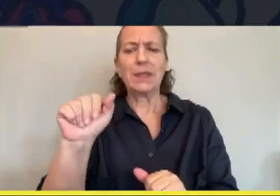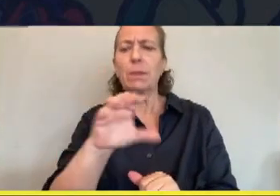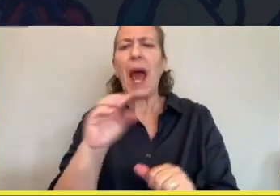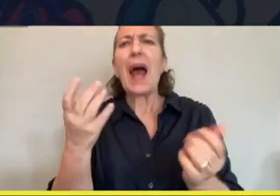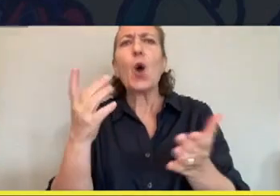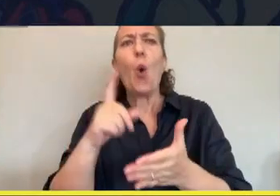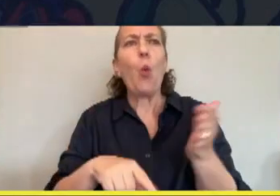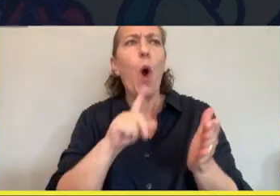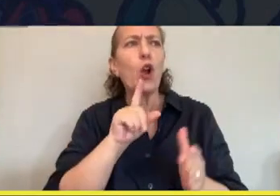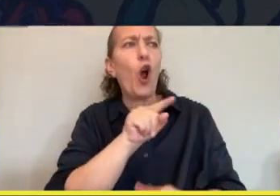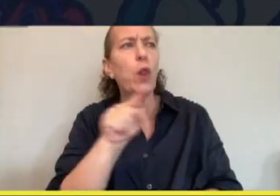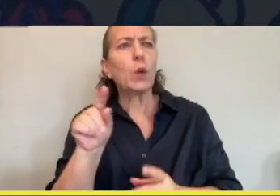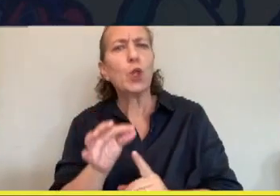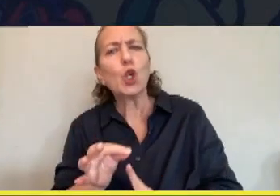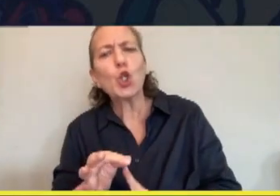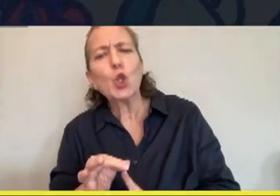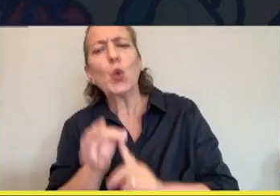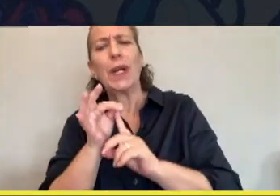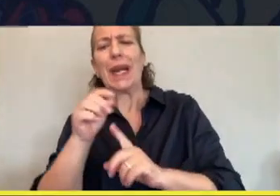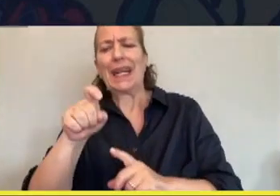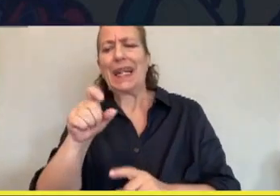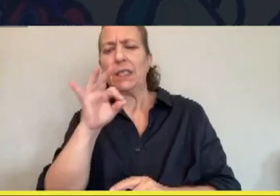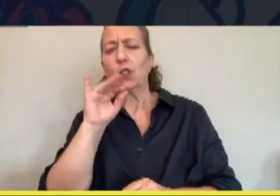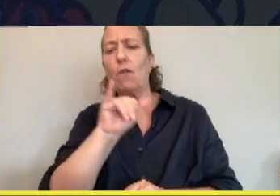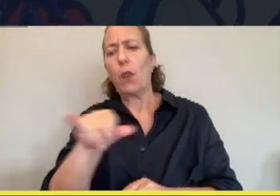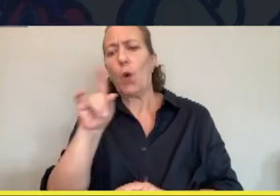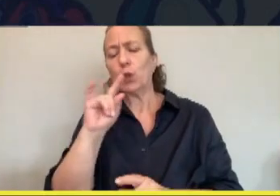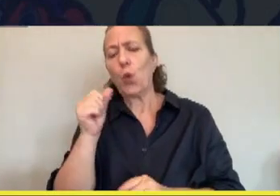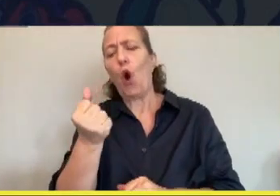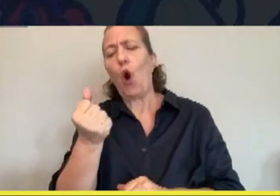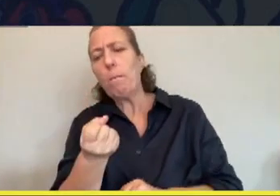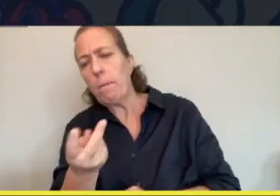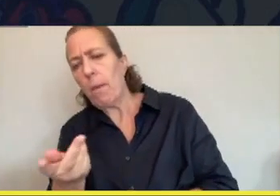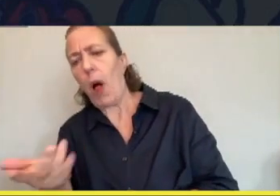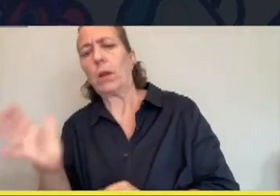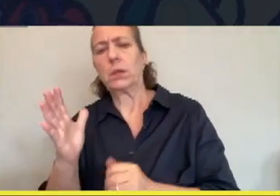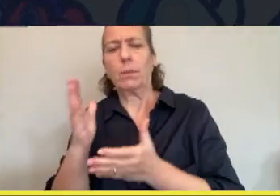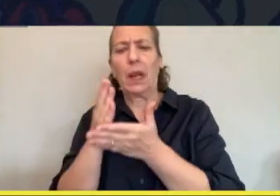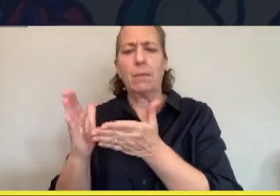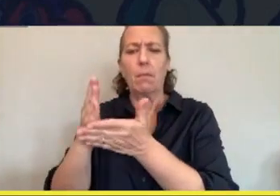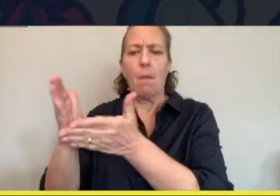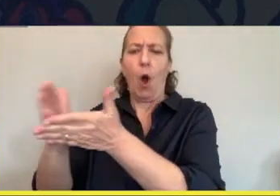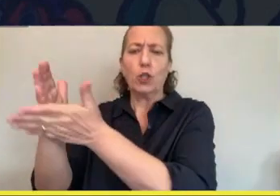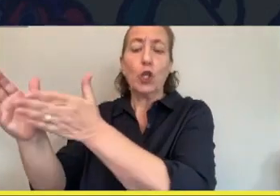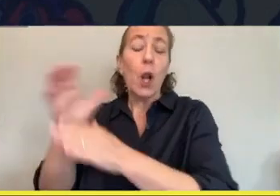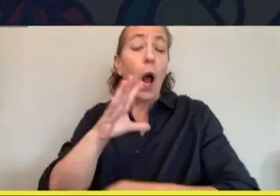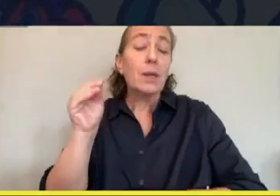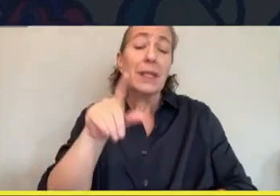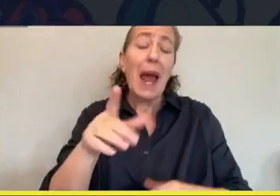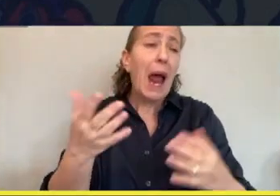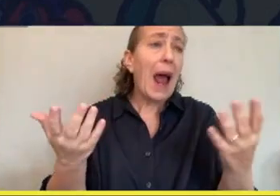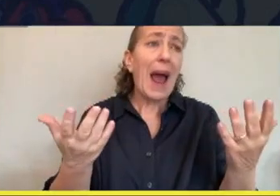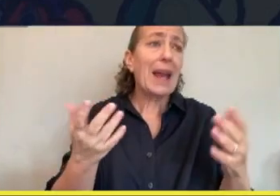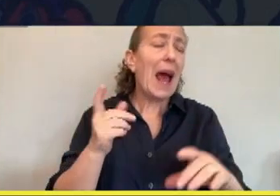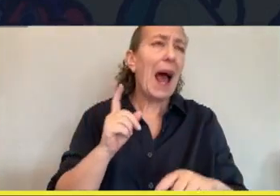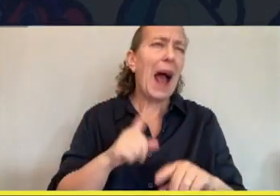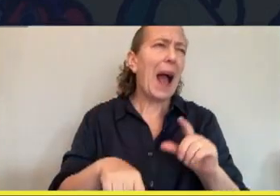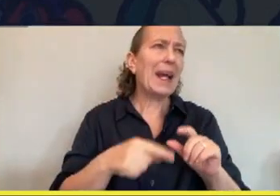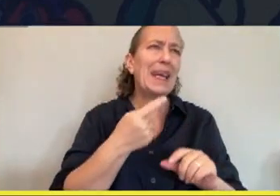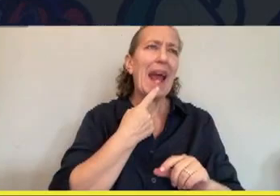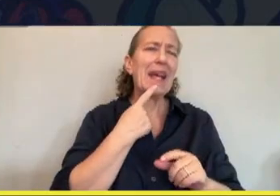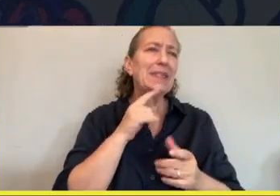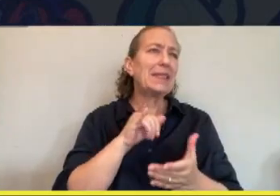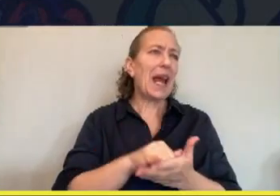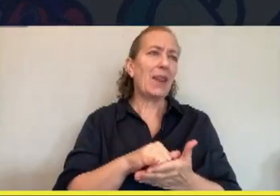needs of those who are multiply marginalized? And I can't say this often enough